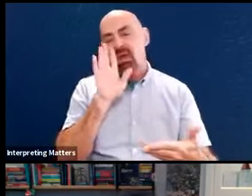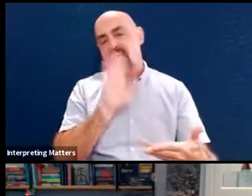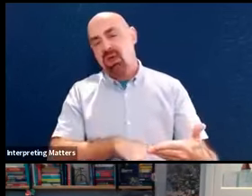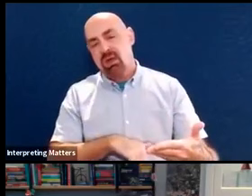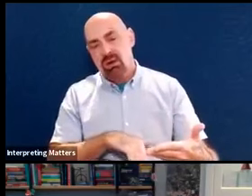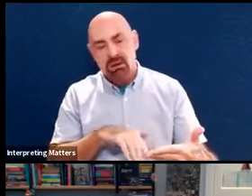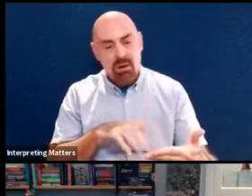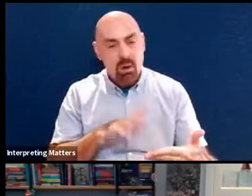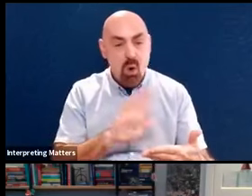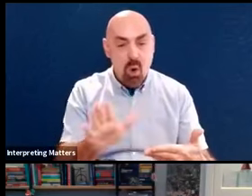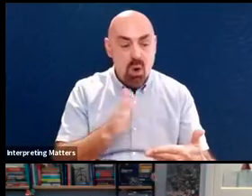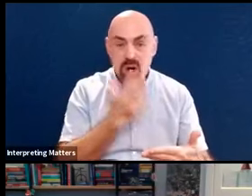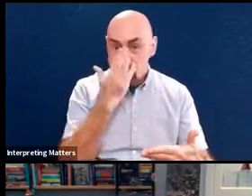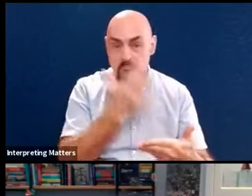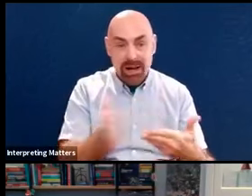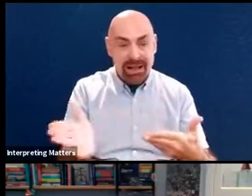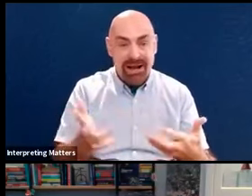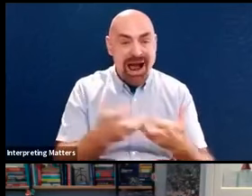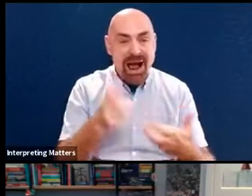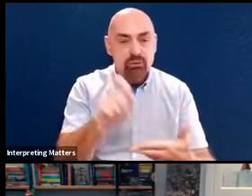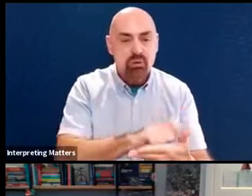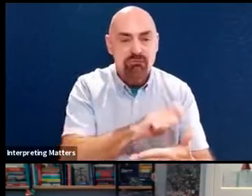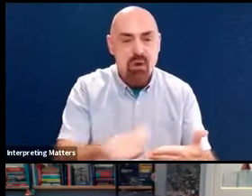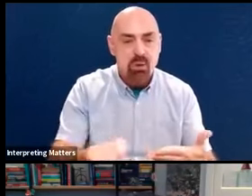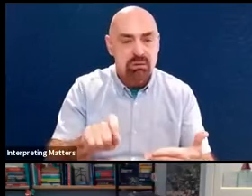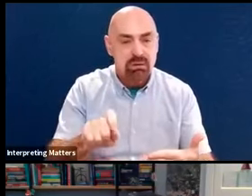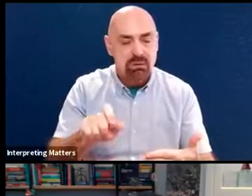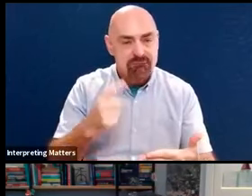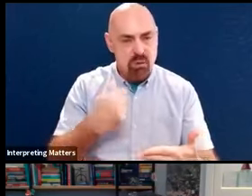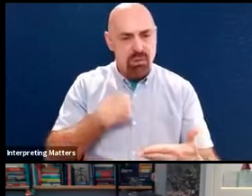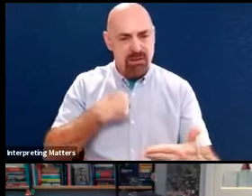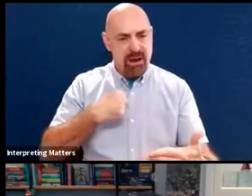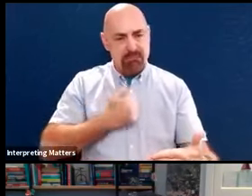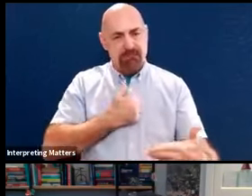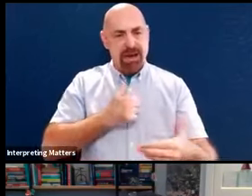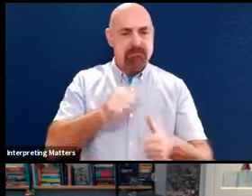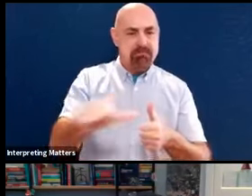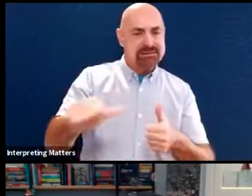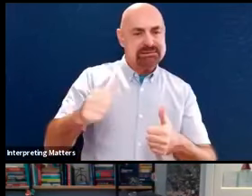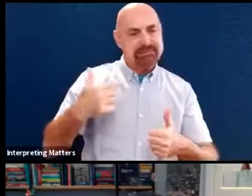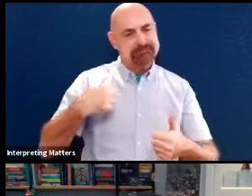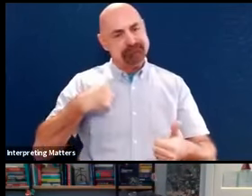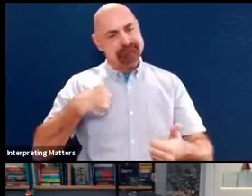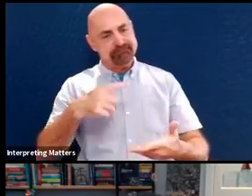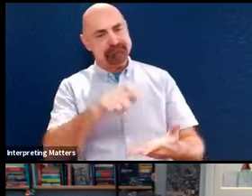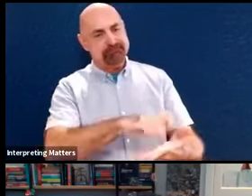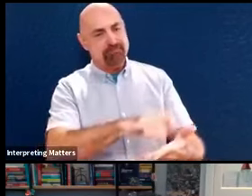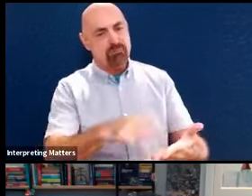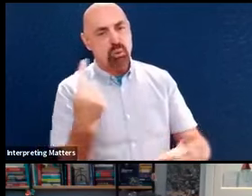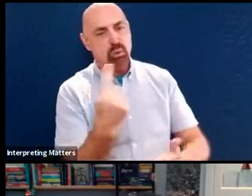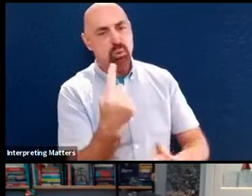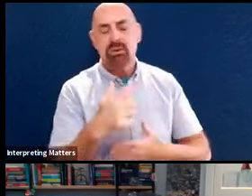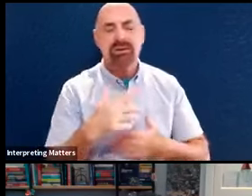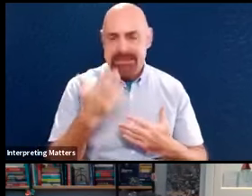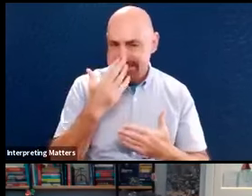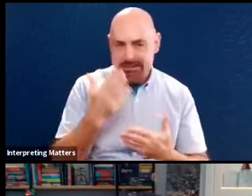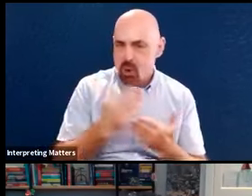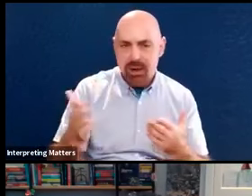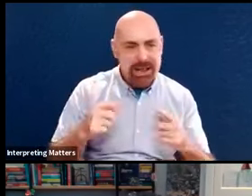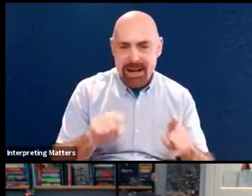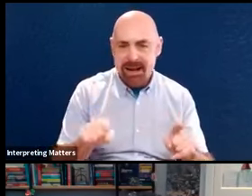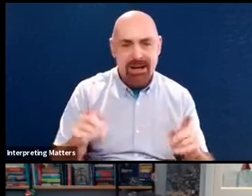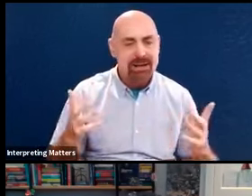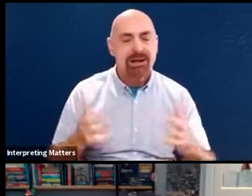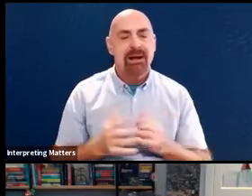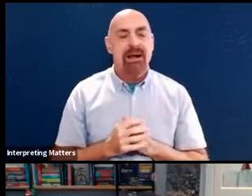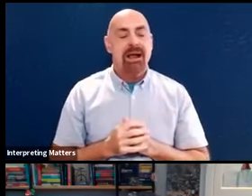unclear about how to vote in their best interest at times. And so I think if we are going to address these